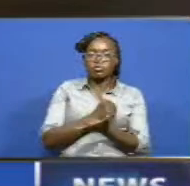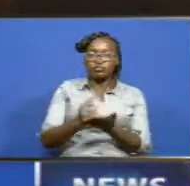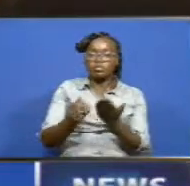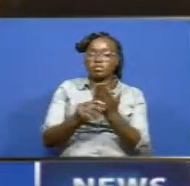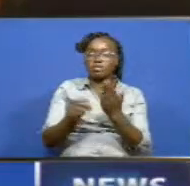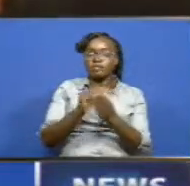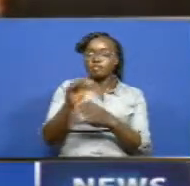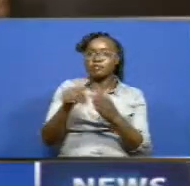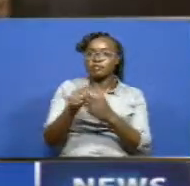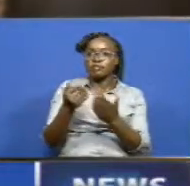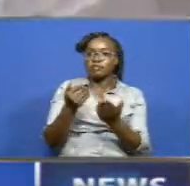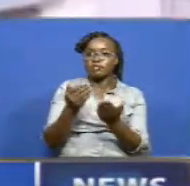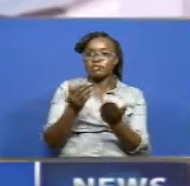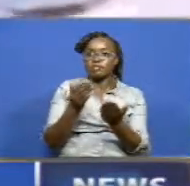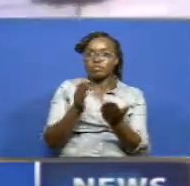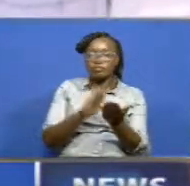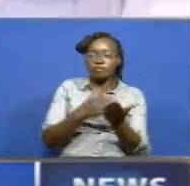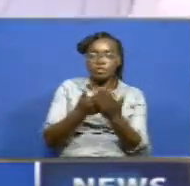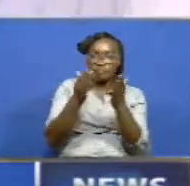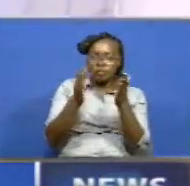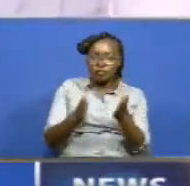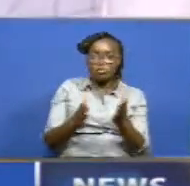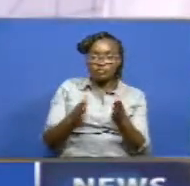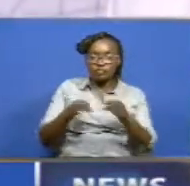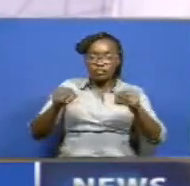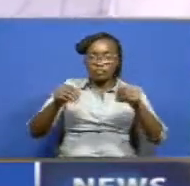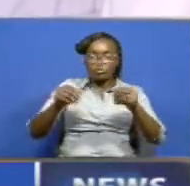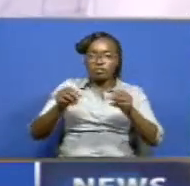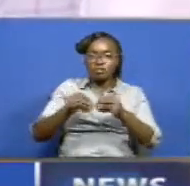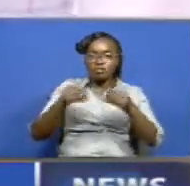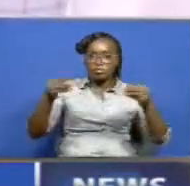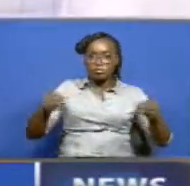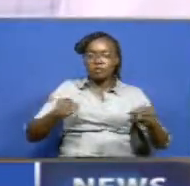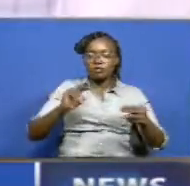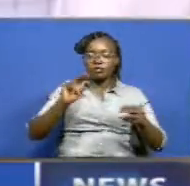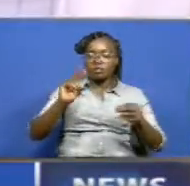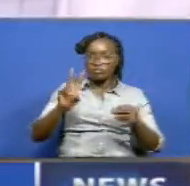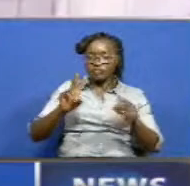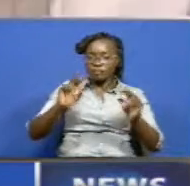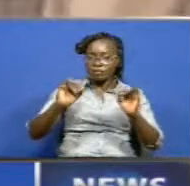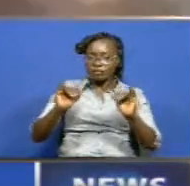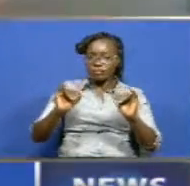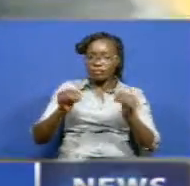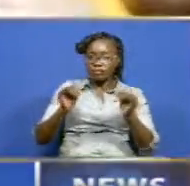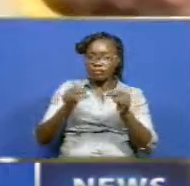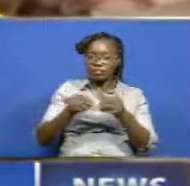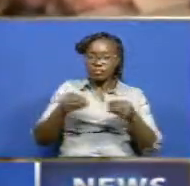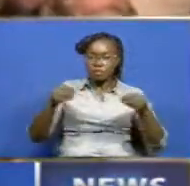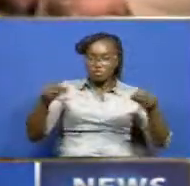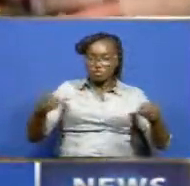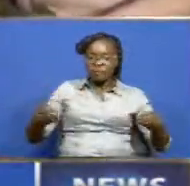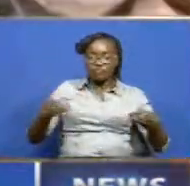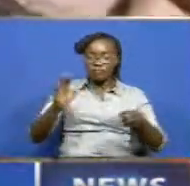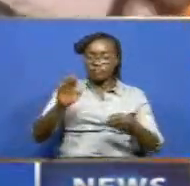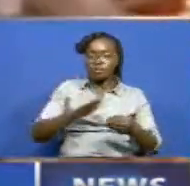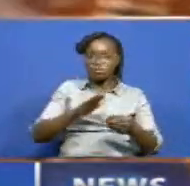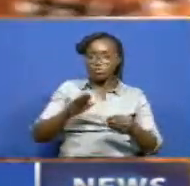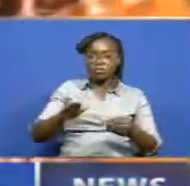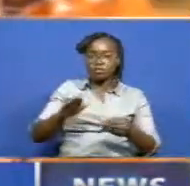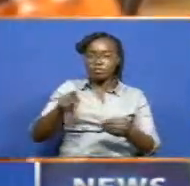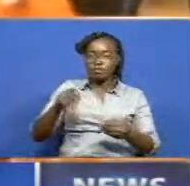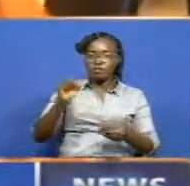all applicants and their qualifications in the Gazette, 2 newspapers with national circulation, and on the Parliamentary Service